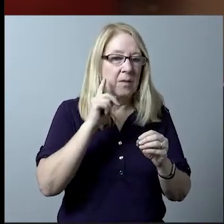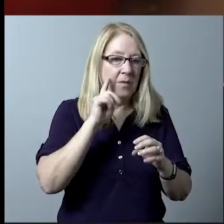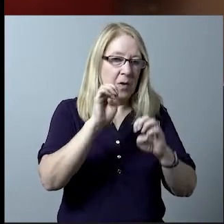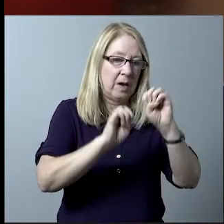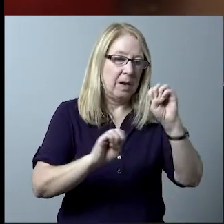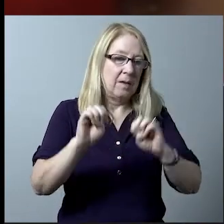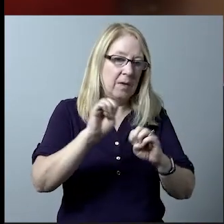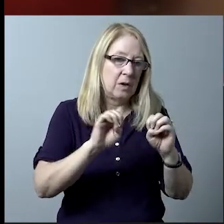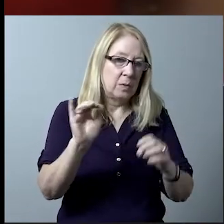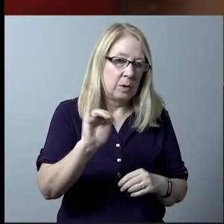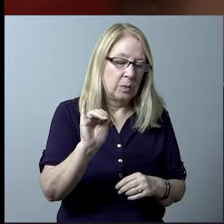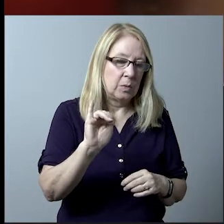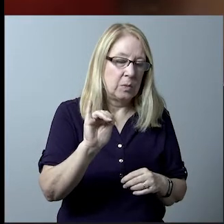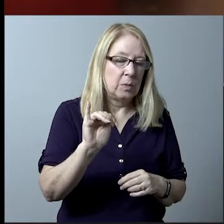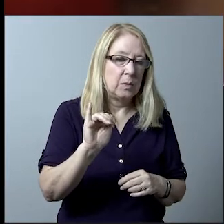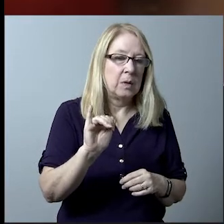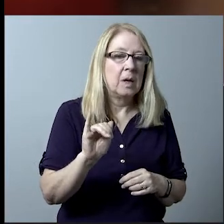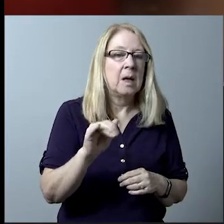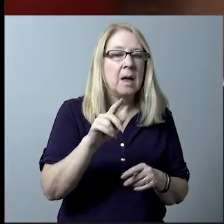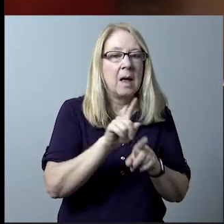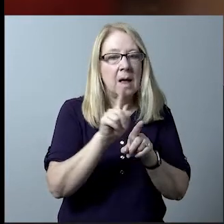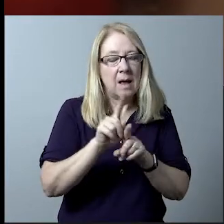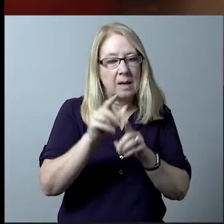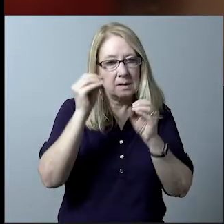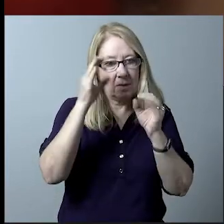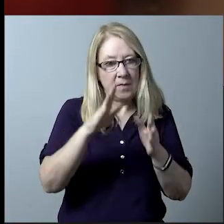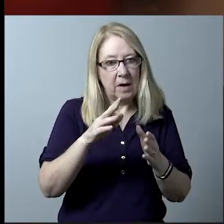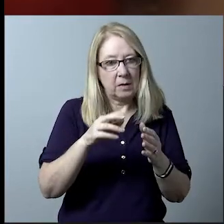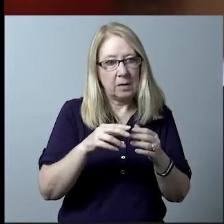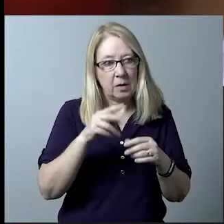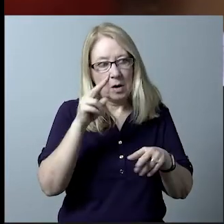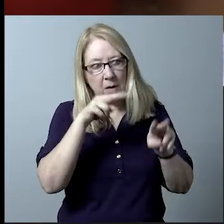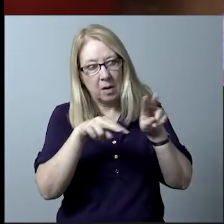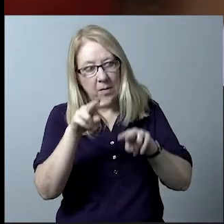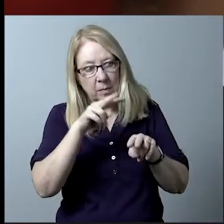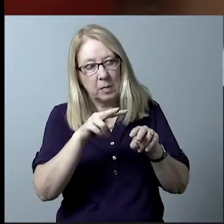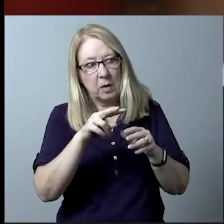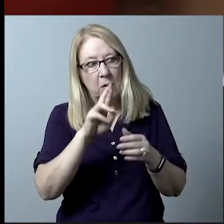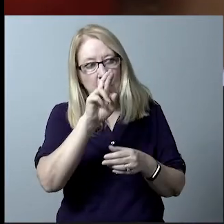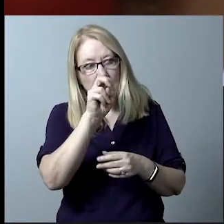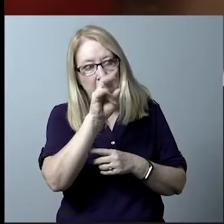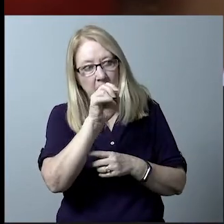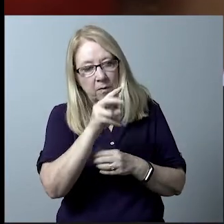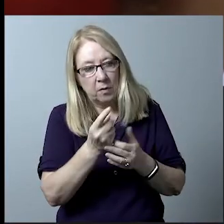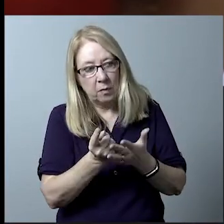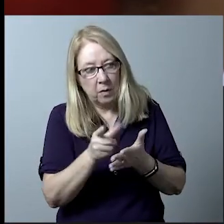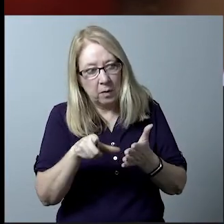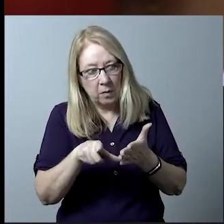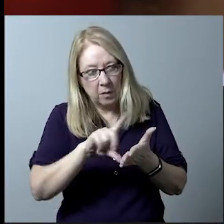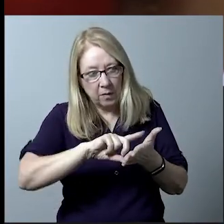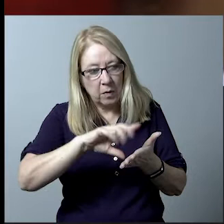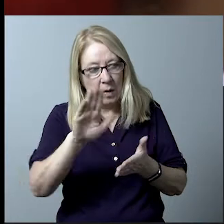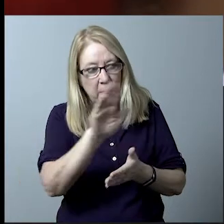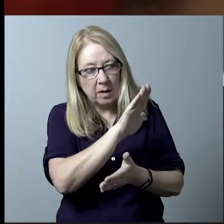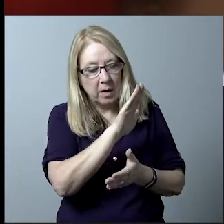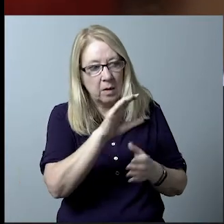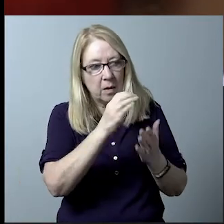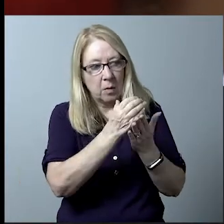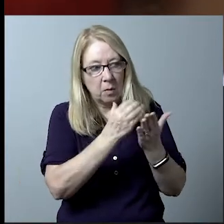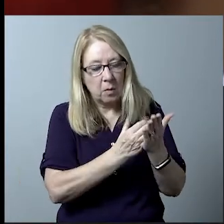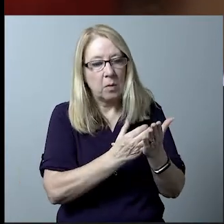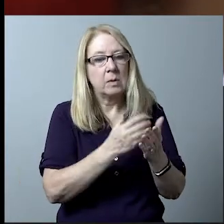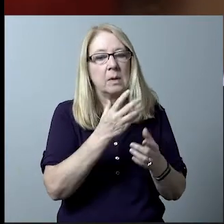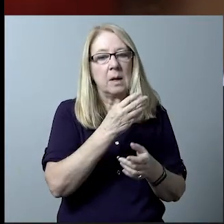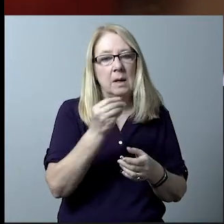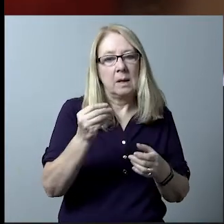help faculty with their teaching evaluations too, as faculty reviewing other faculty's courses and strengthening